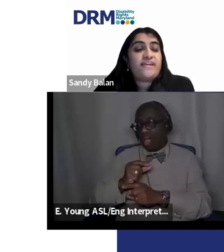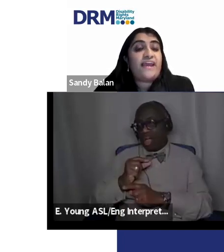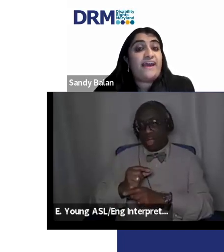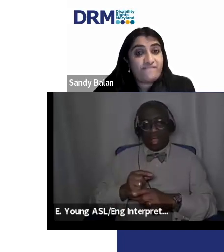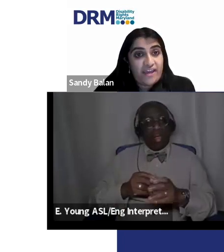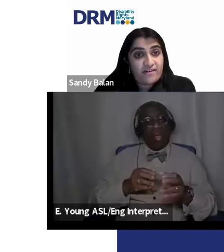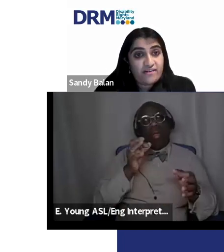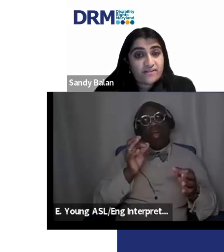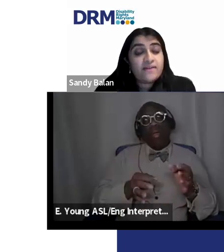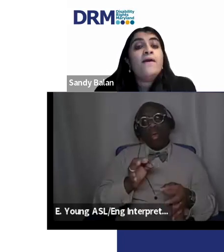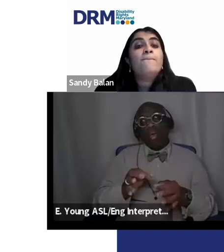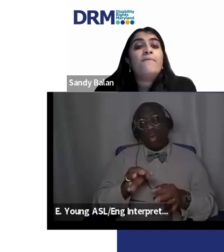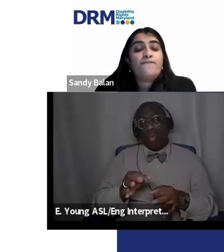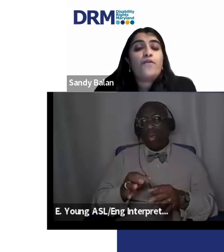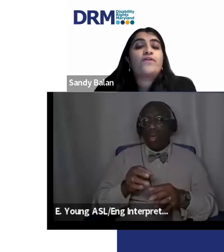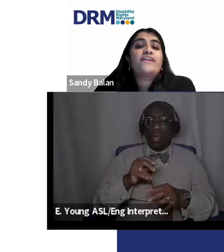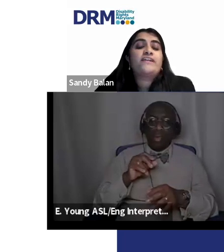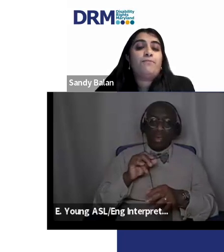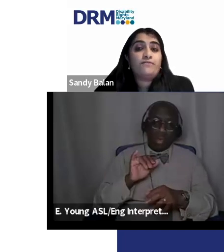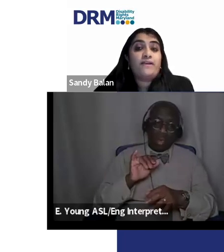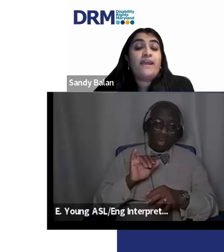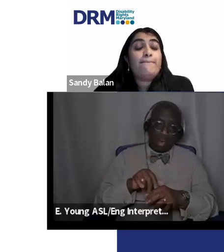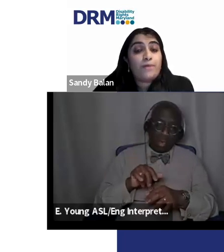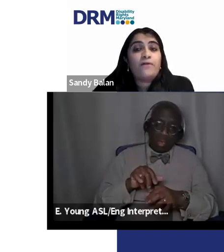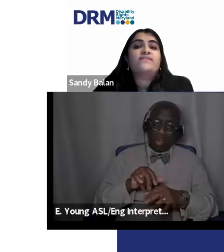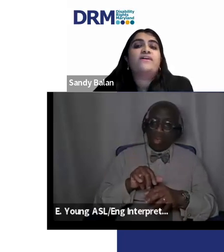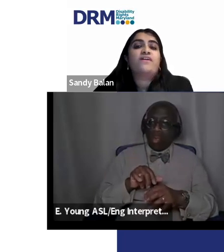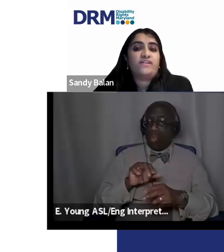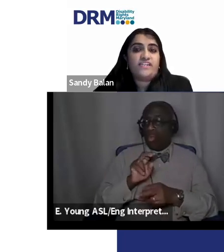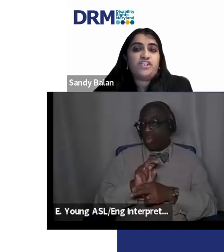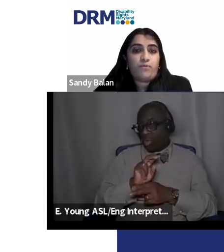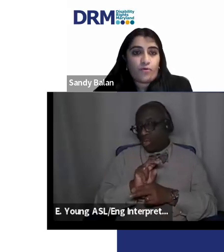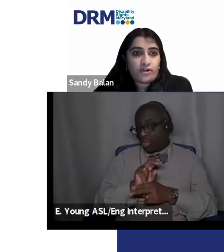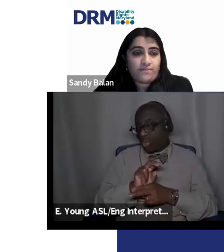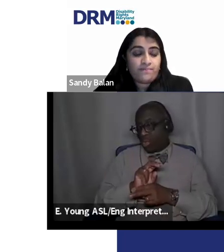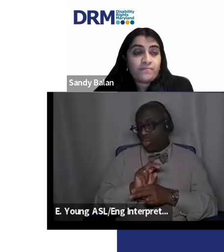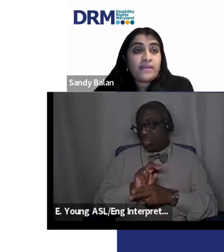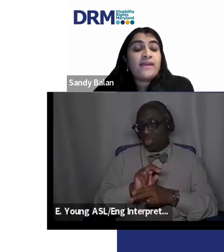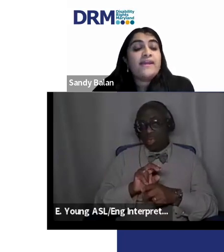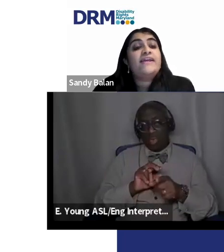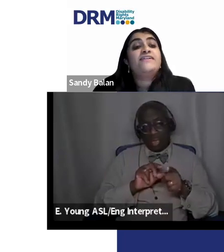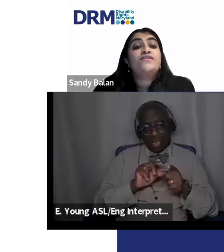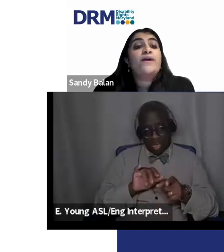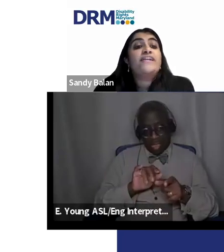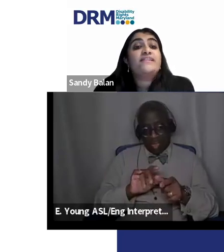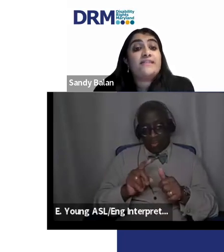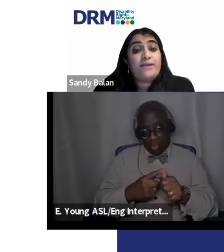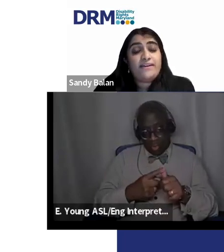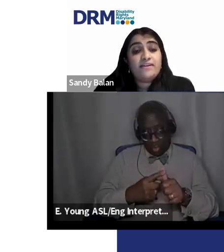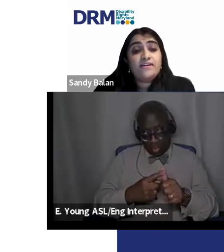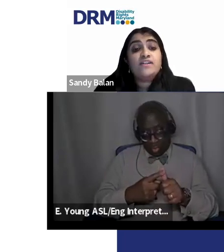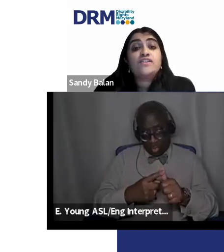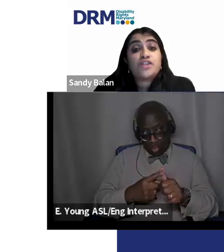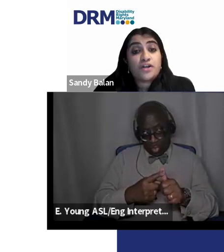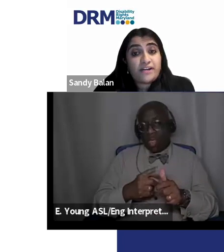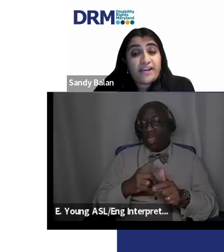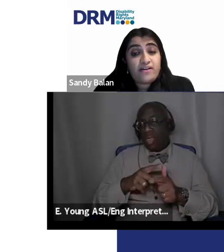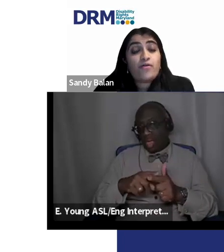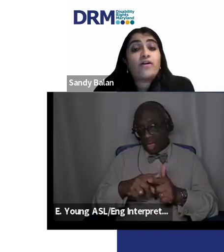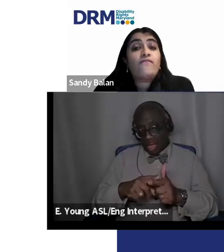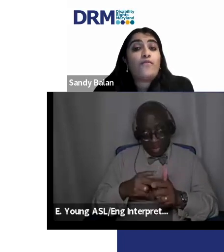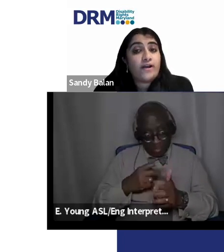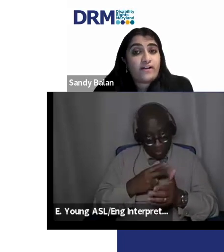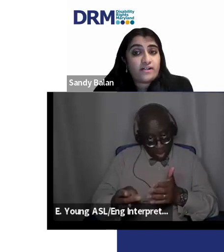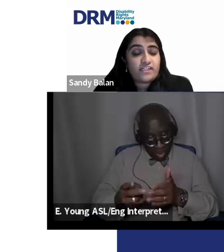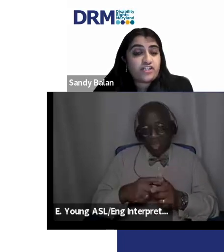been used and failed before they can impose a guardianship order. It is a way to limit,